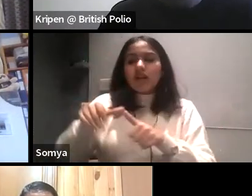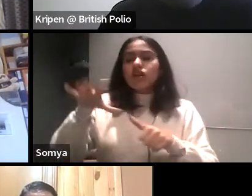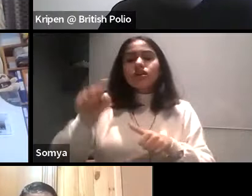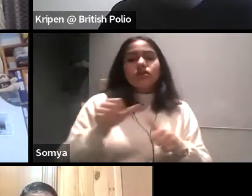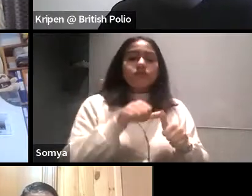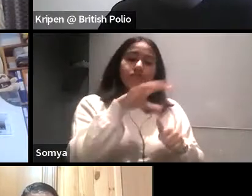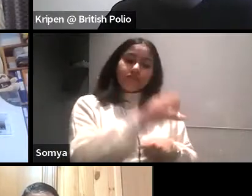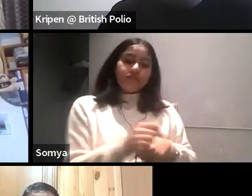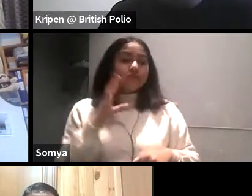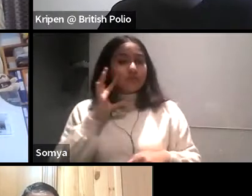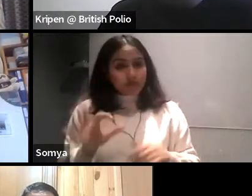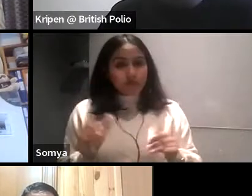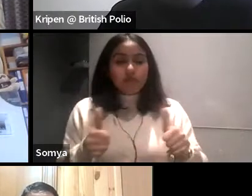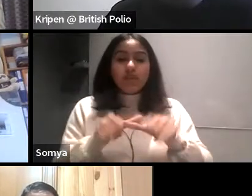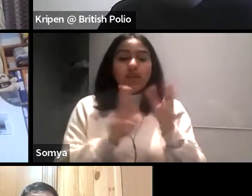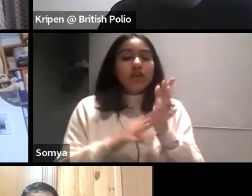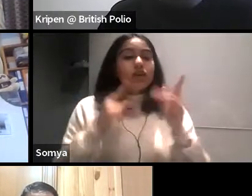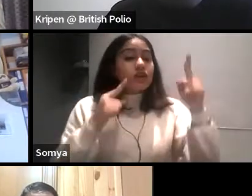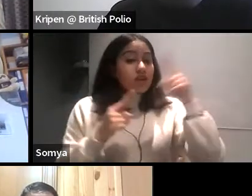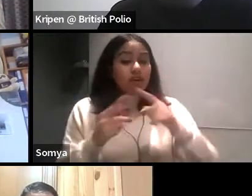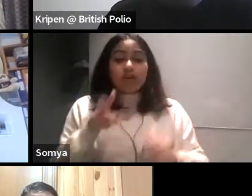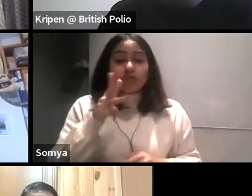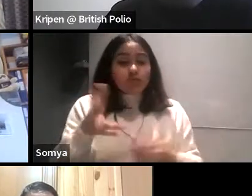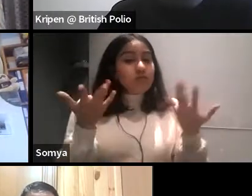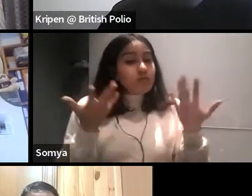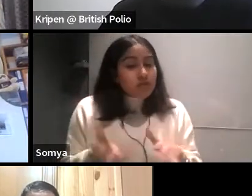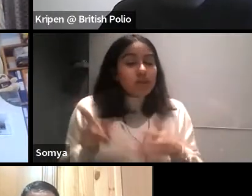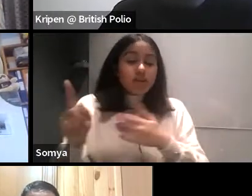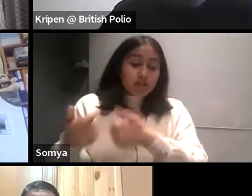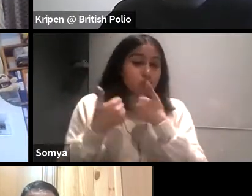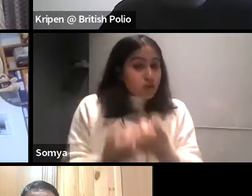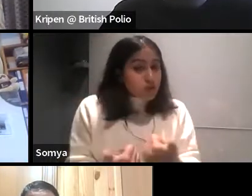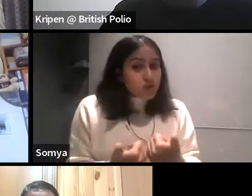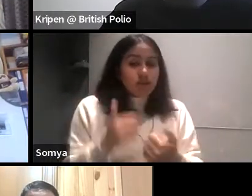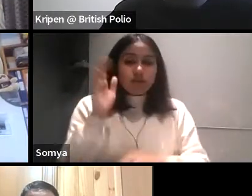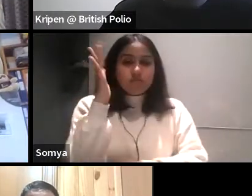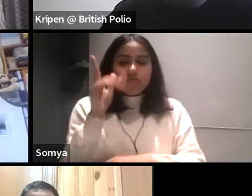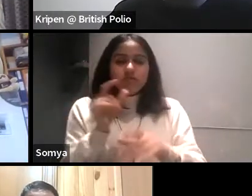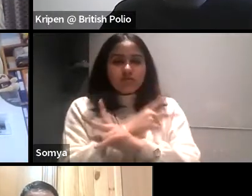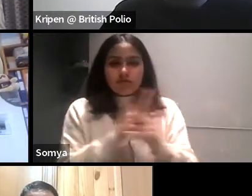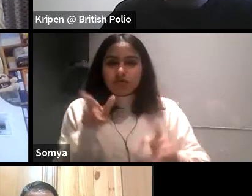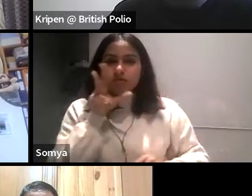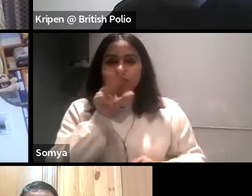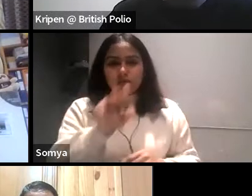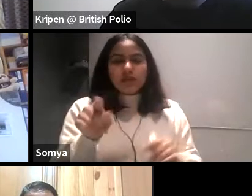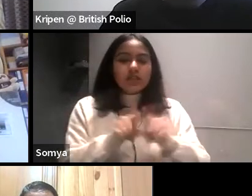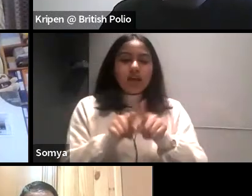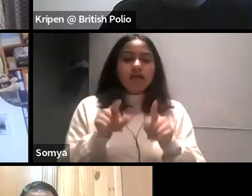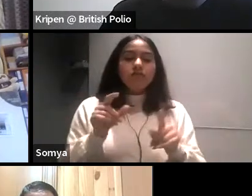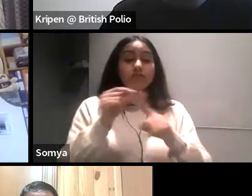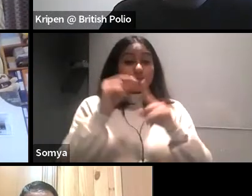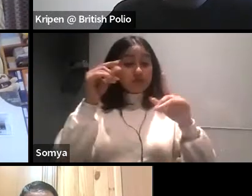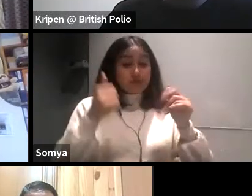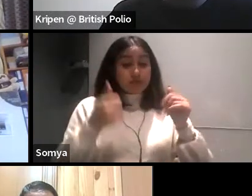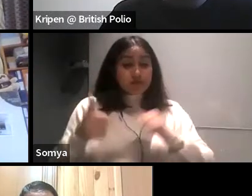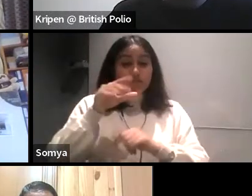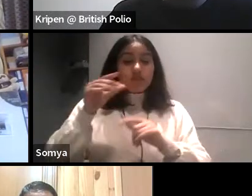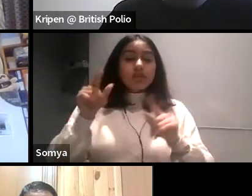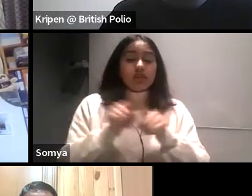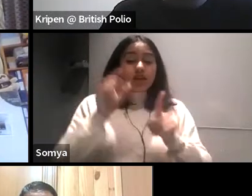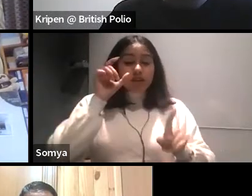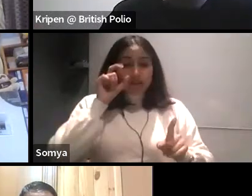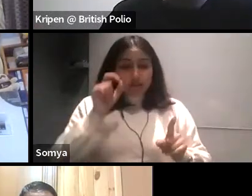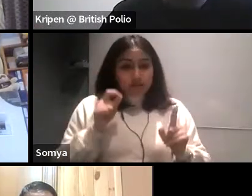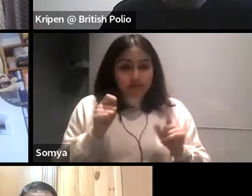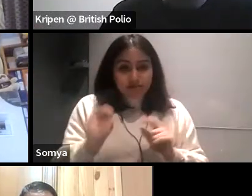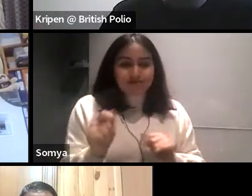very important, as said by Amit Sajeva, who is doing a great pioneering work on the principles of Mahatma Ji, and he has done a great contribution